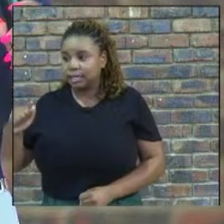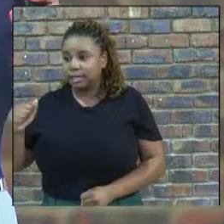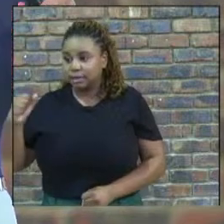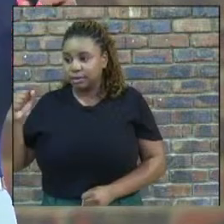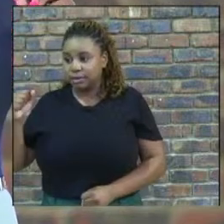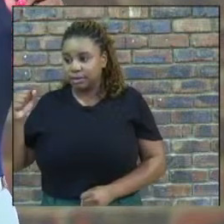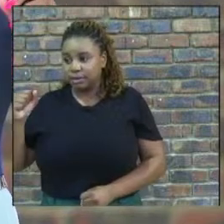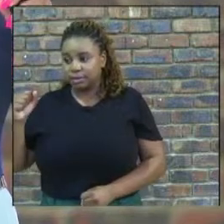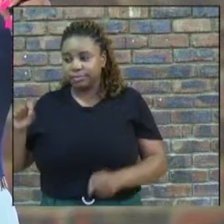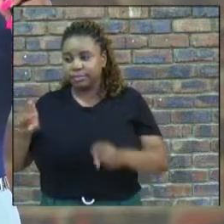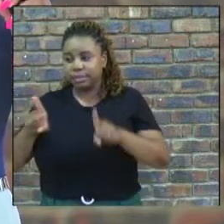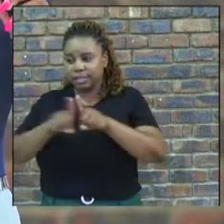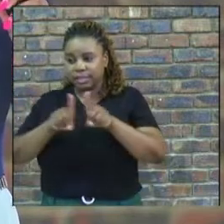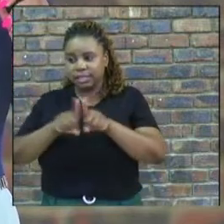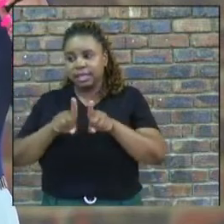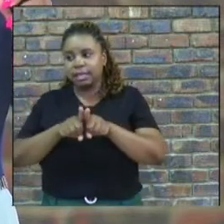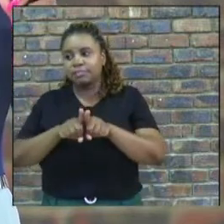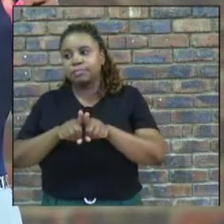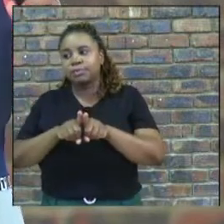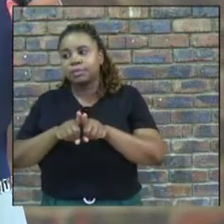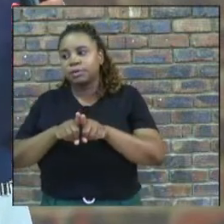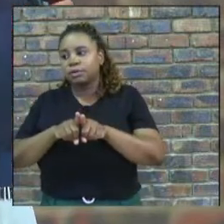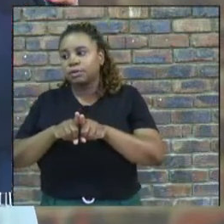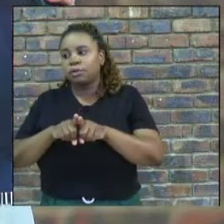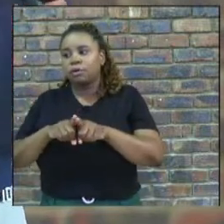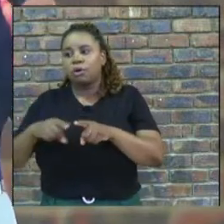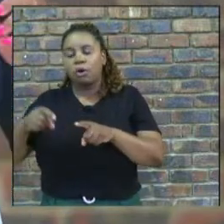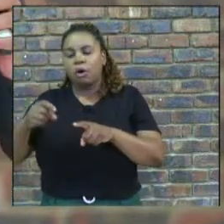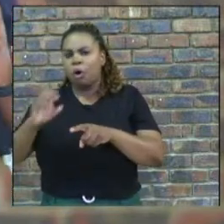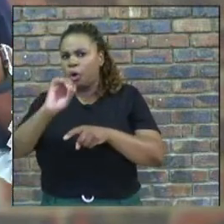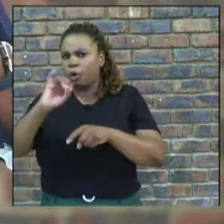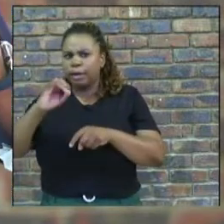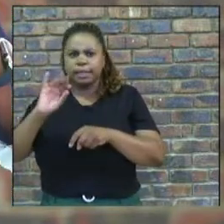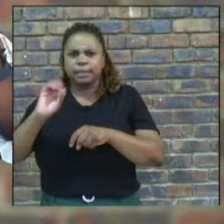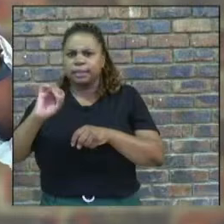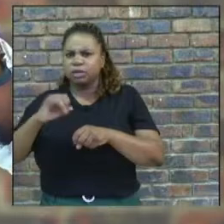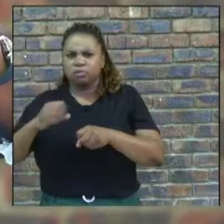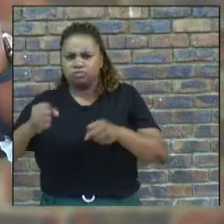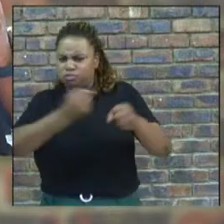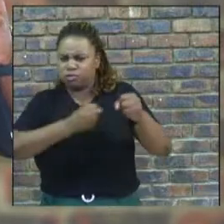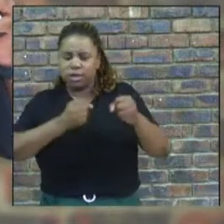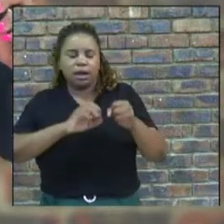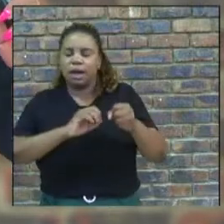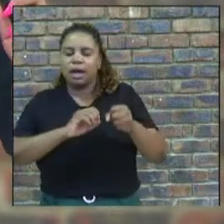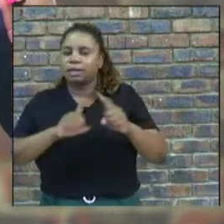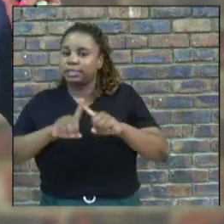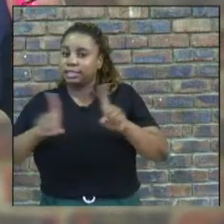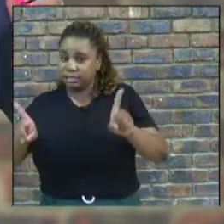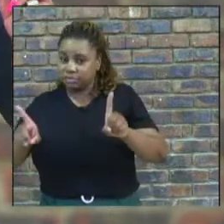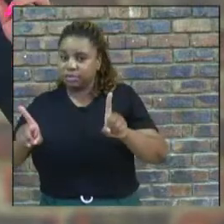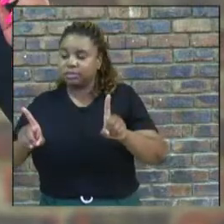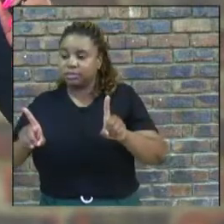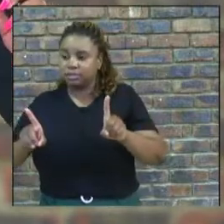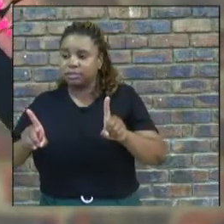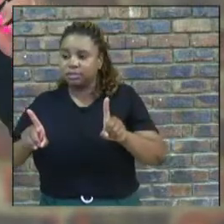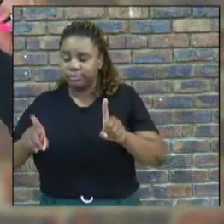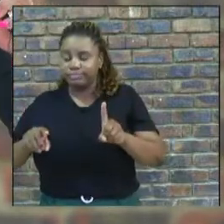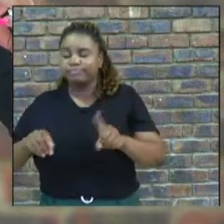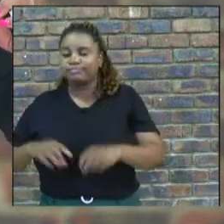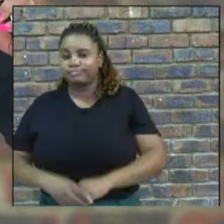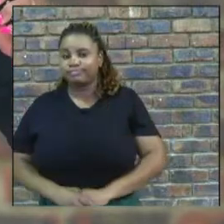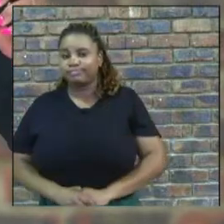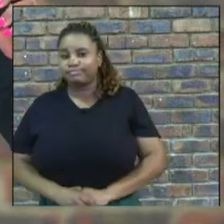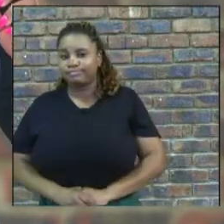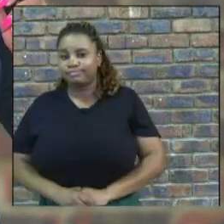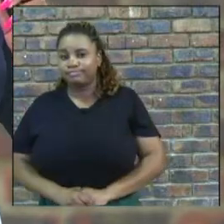ntlung. E go e bitsiwa liquefied petroleum gas. Ankere le tlholo le utlwa ba re ke LPG.